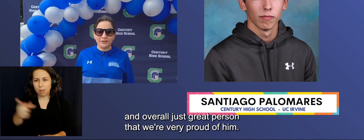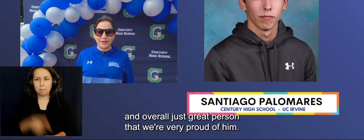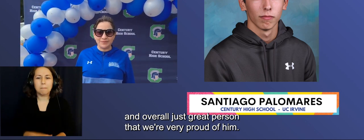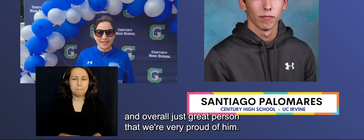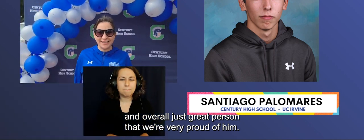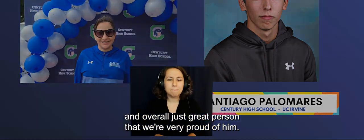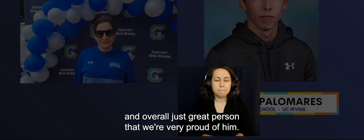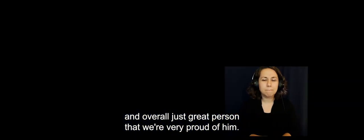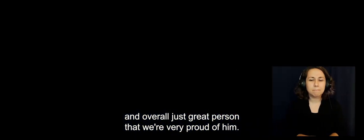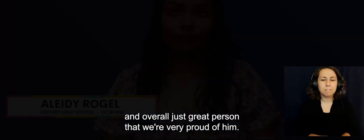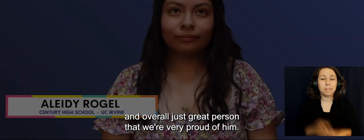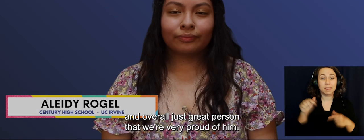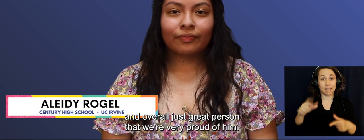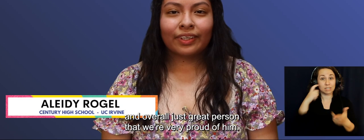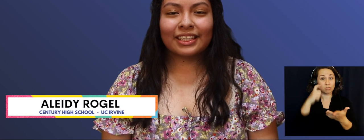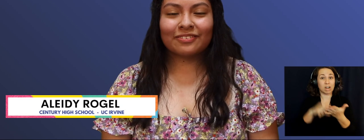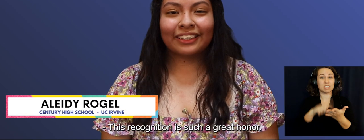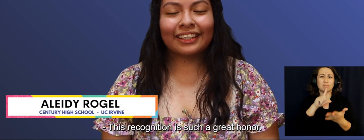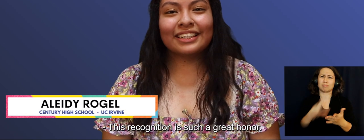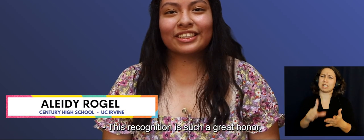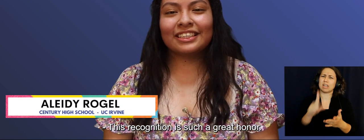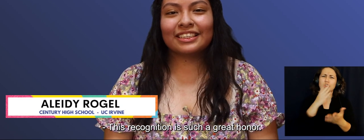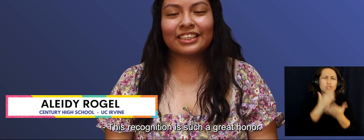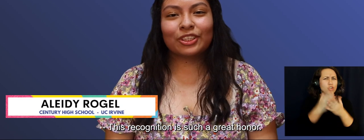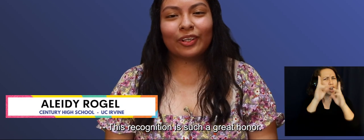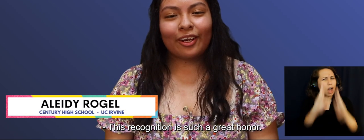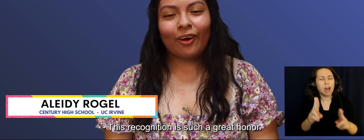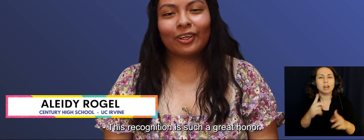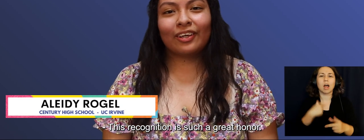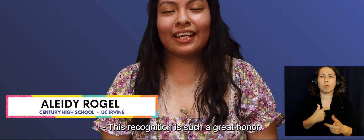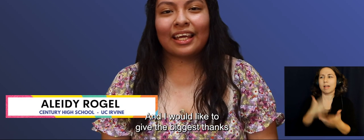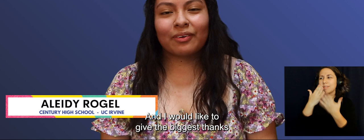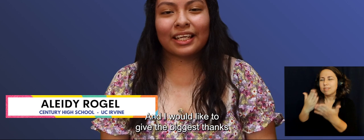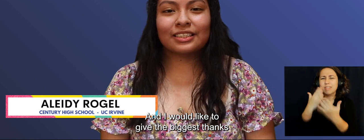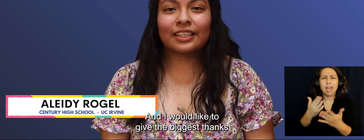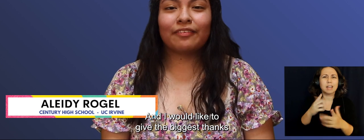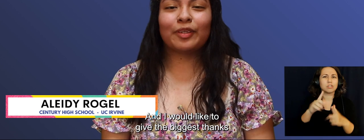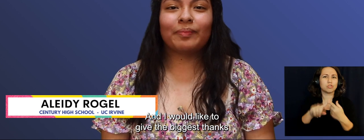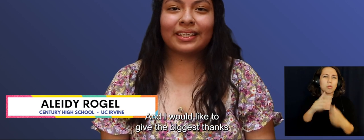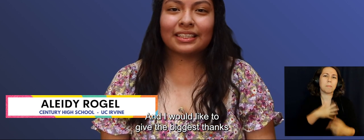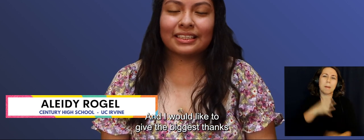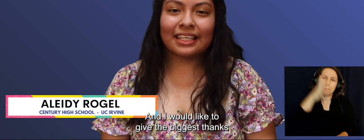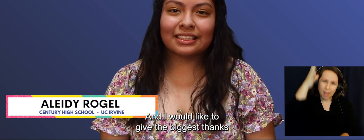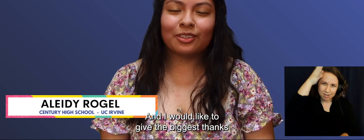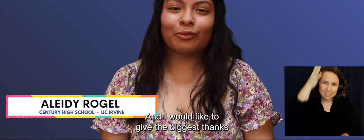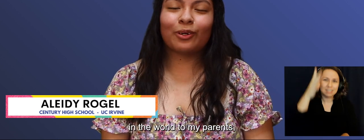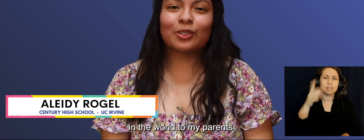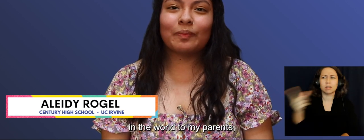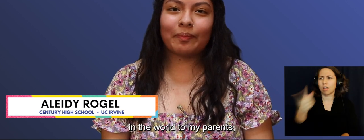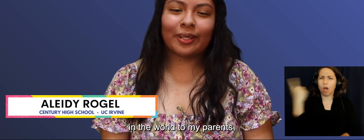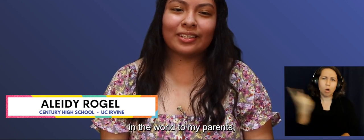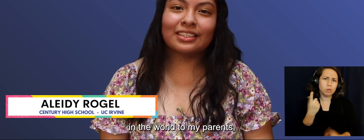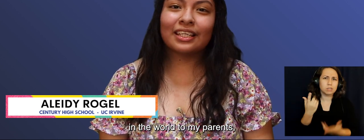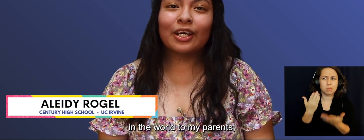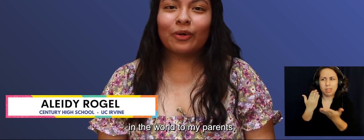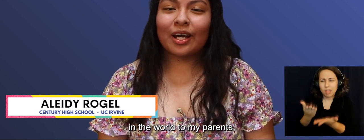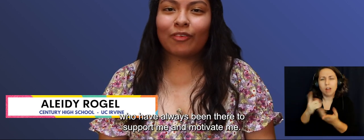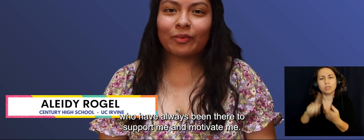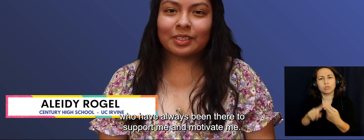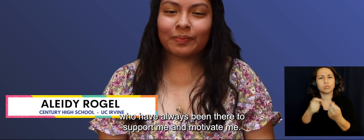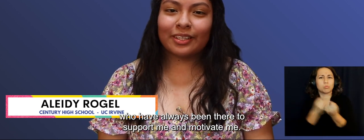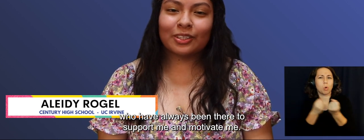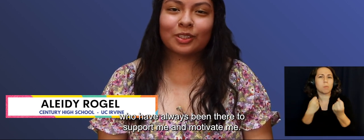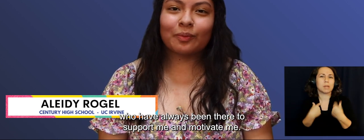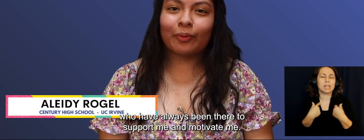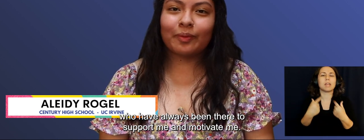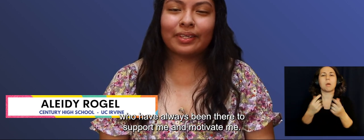very proud of him. This recognition is such a great honor and I would like to give the biggest thanks in the world to my parents who